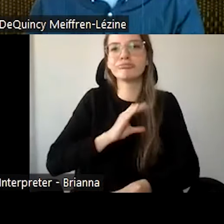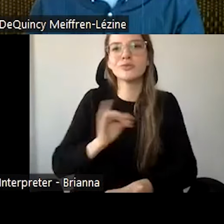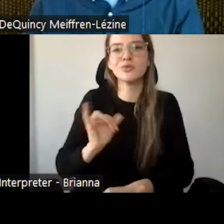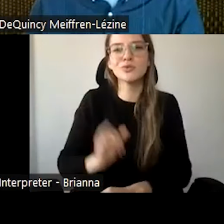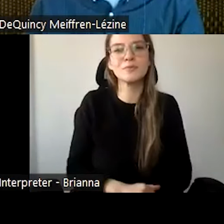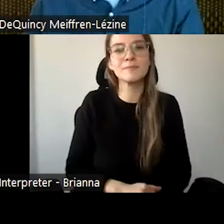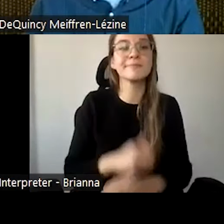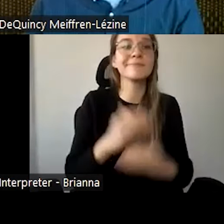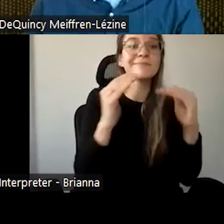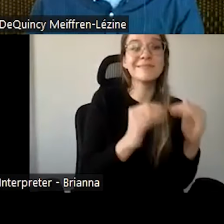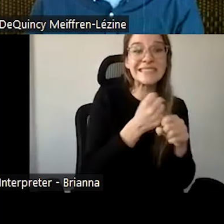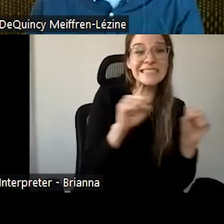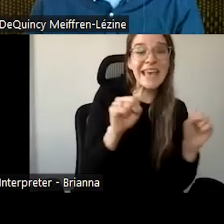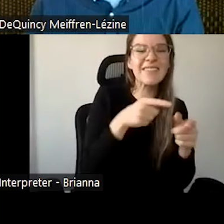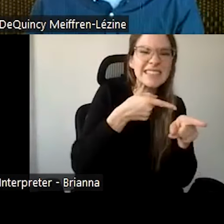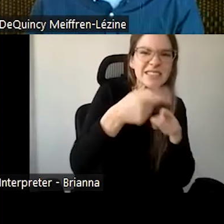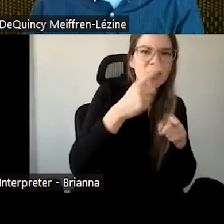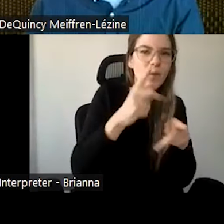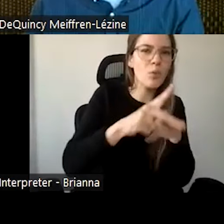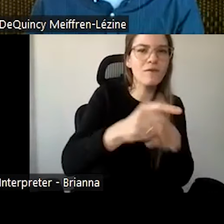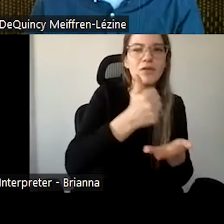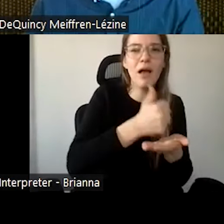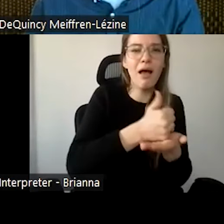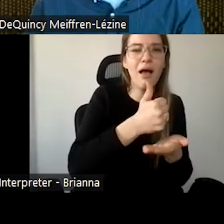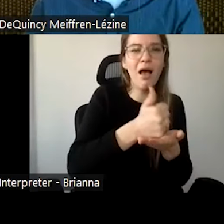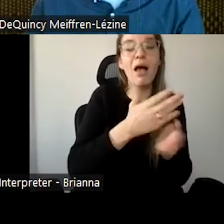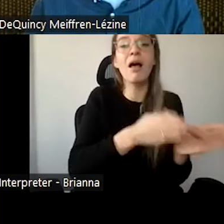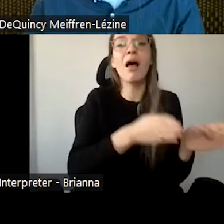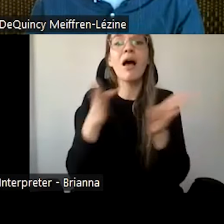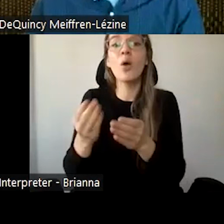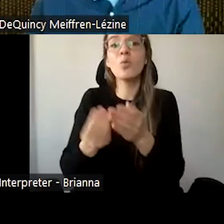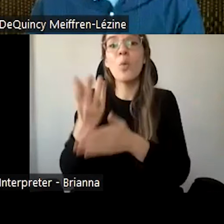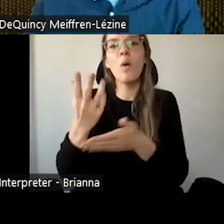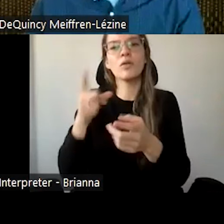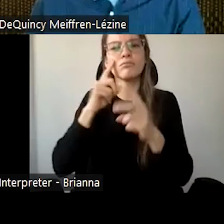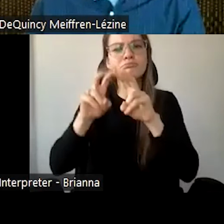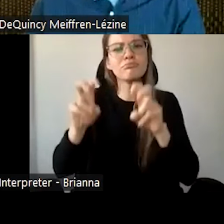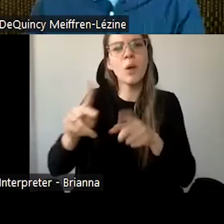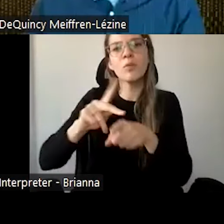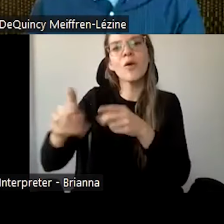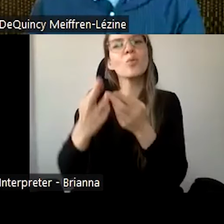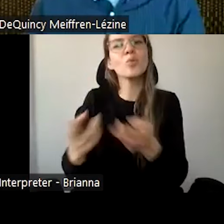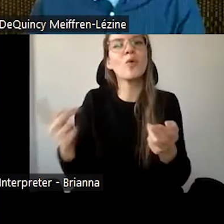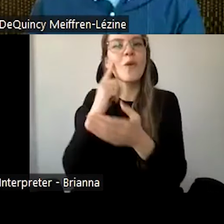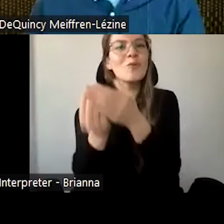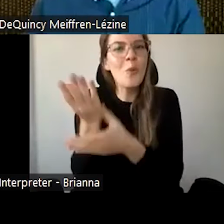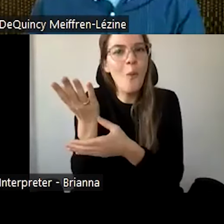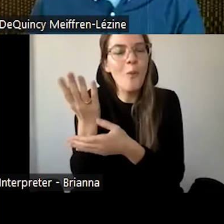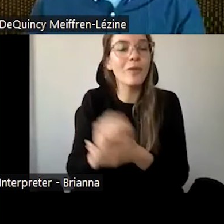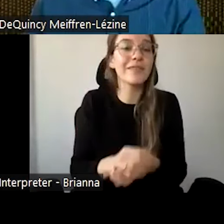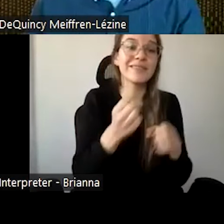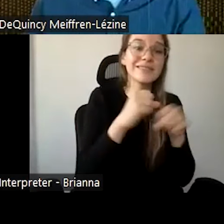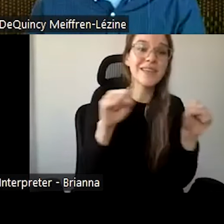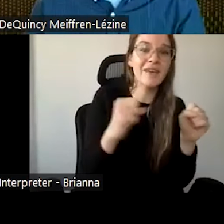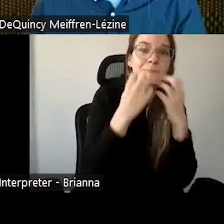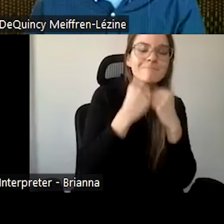help on the safety side, but professional resources for growth on the other side. On the safety side, you're looking at making a safe environment.